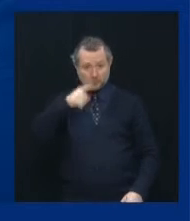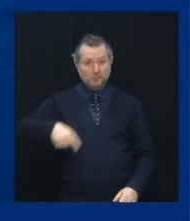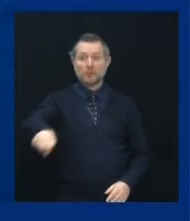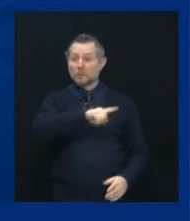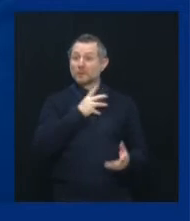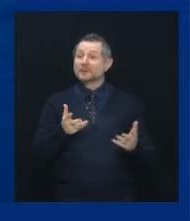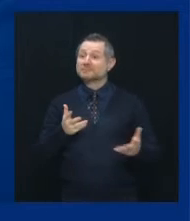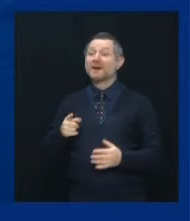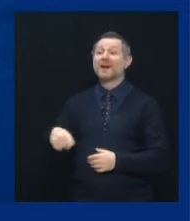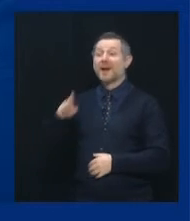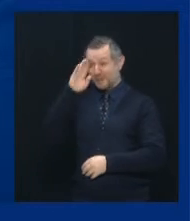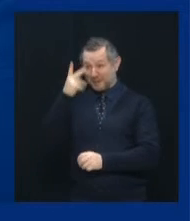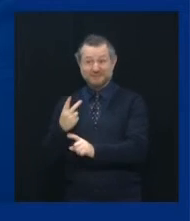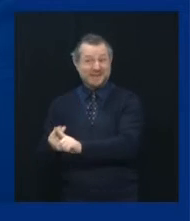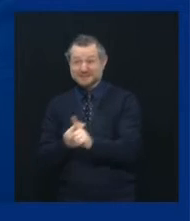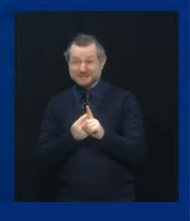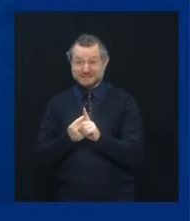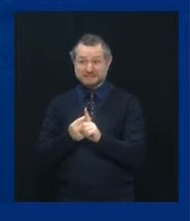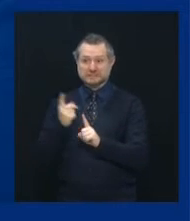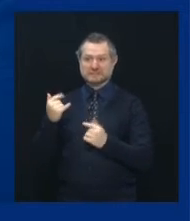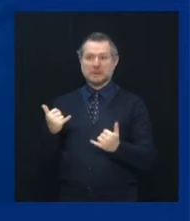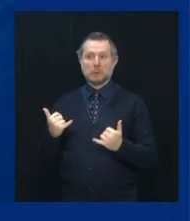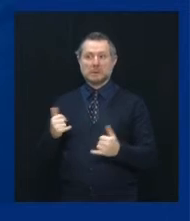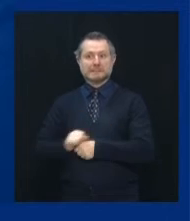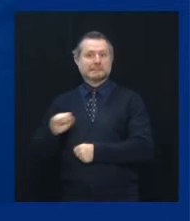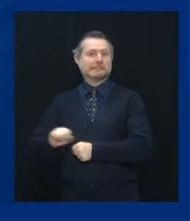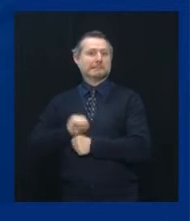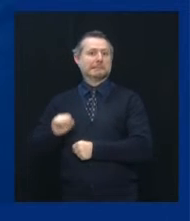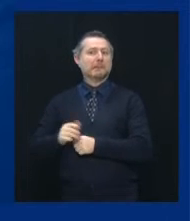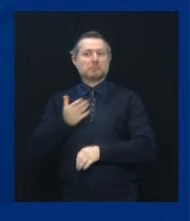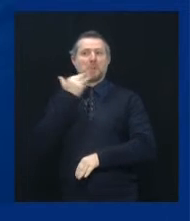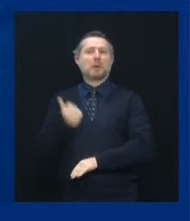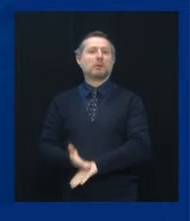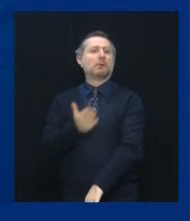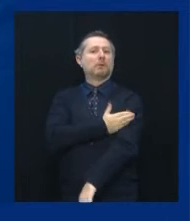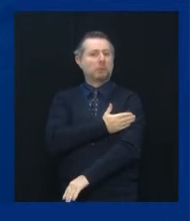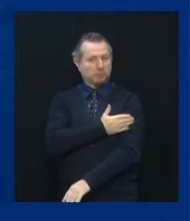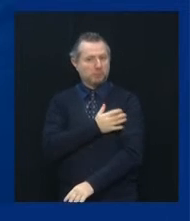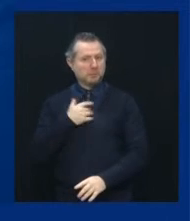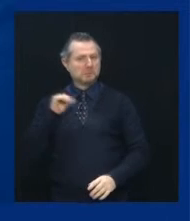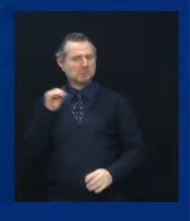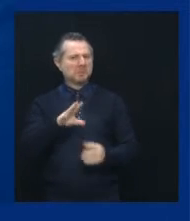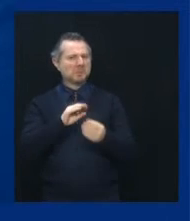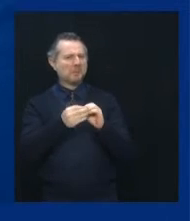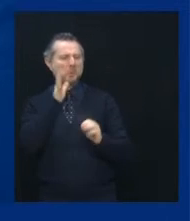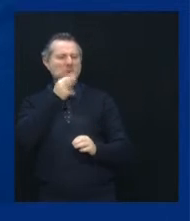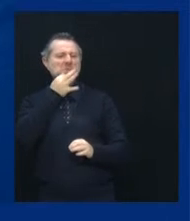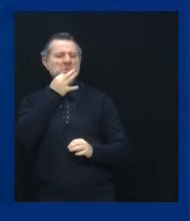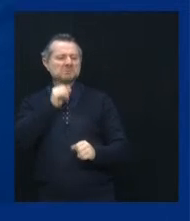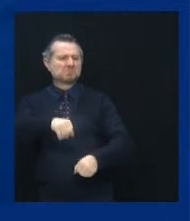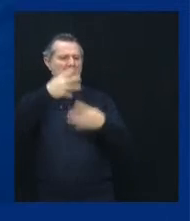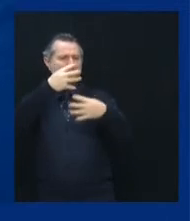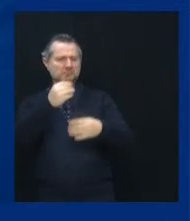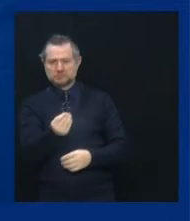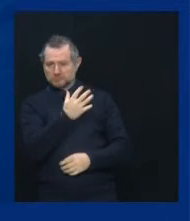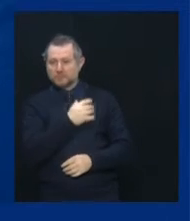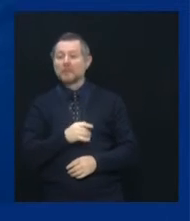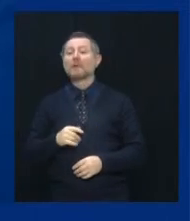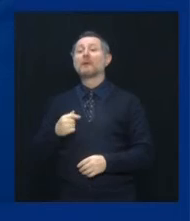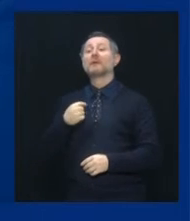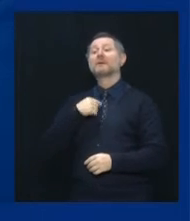doing a better job. You'll see the numbers in a moment. If a hospital hits